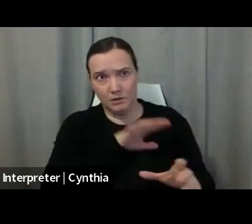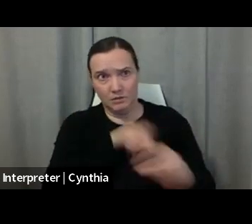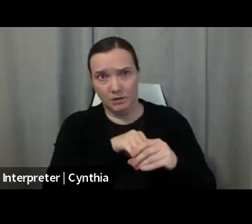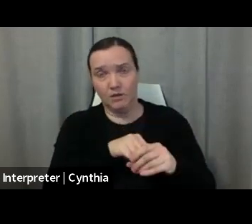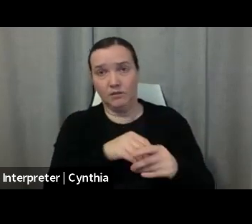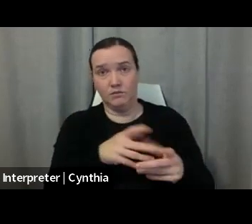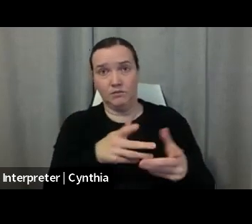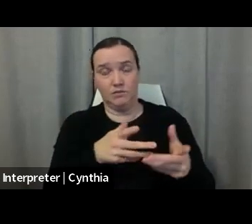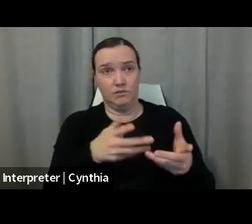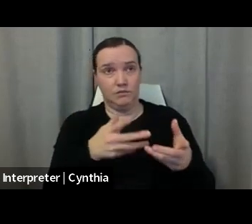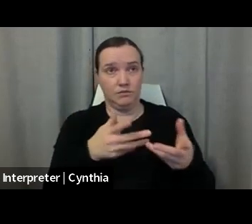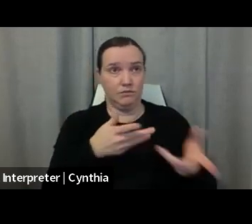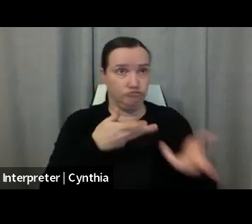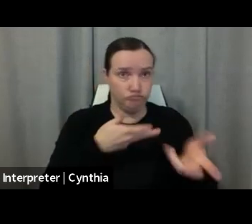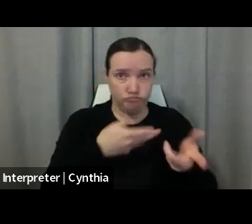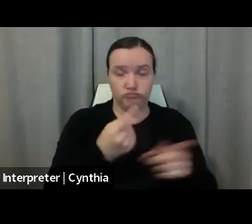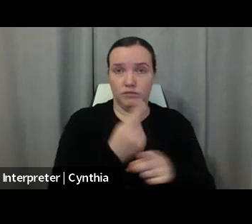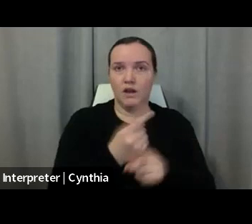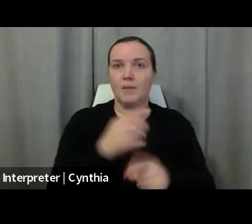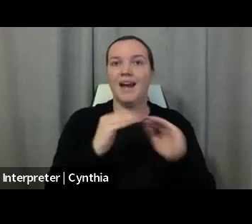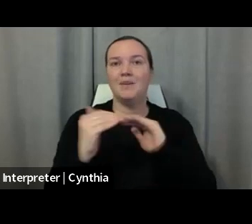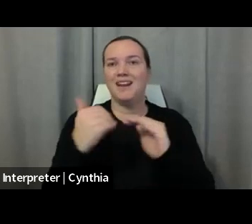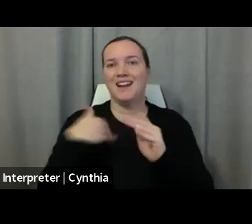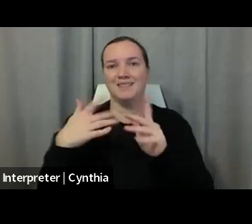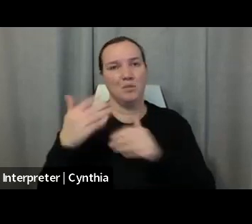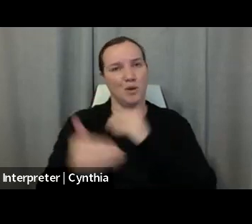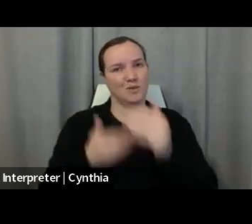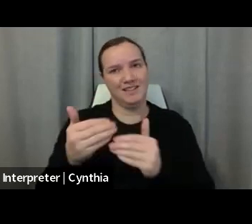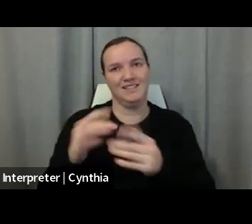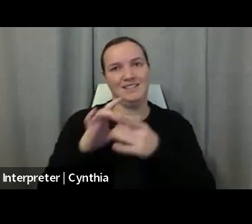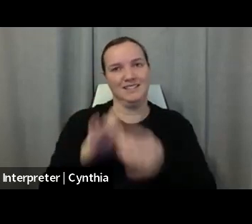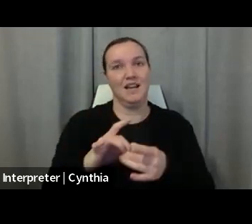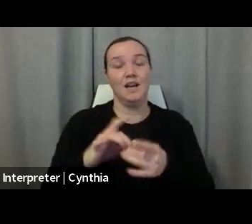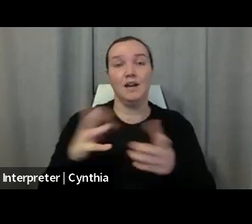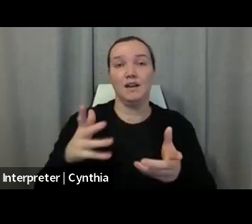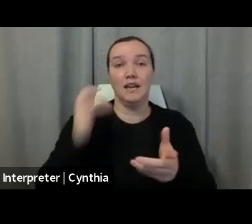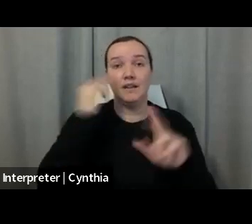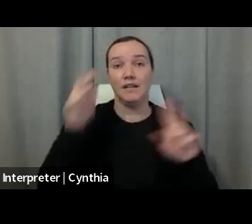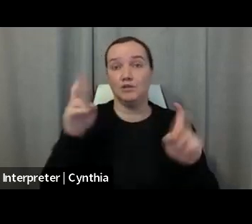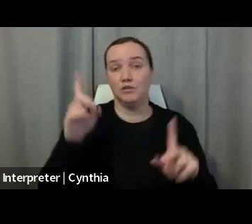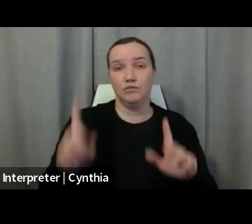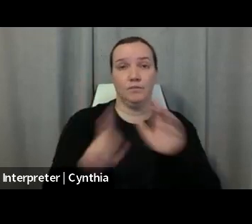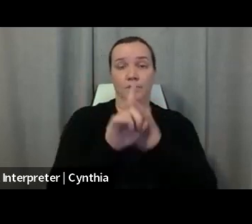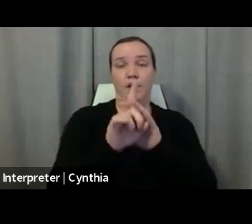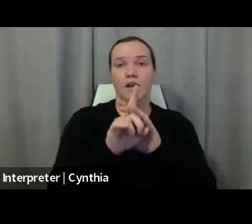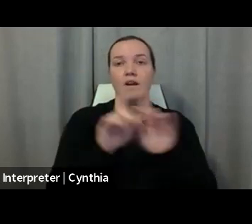if you're not, what does that mean? Now, equity, of course, has a whole process when it comes to raising an issue, but it may be going to say Haven,